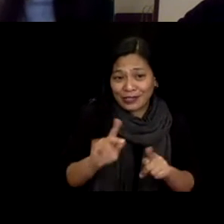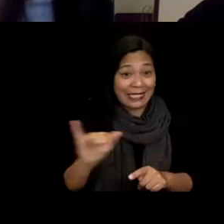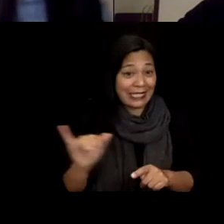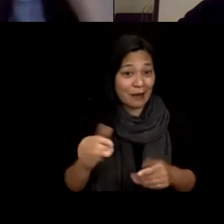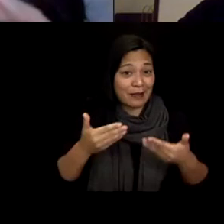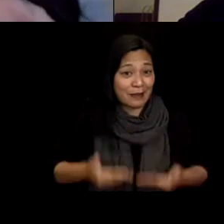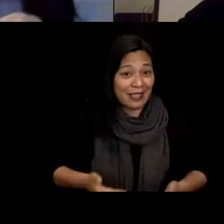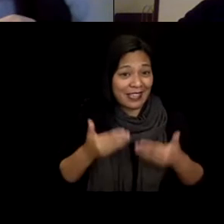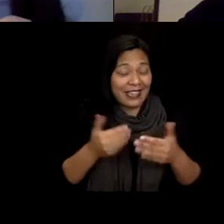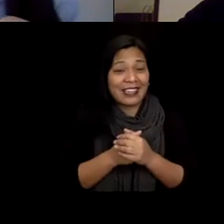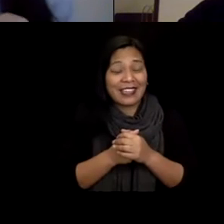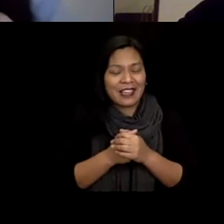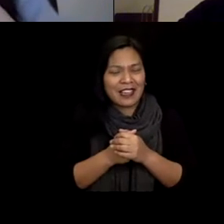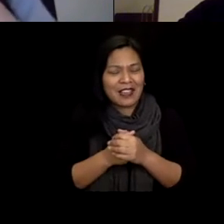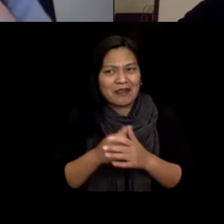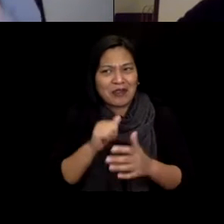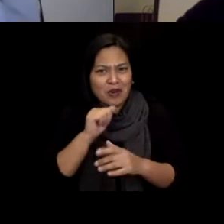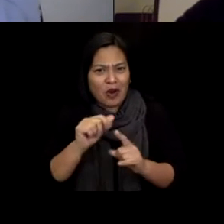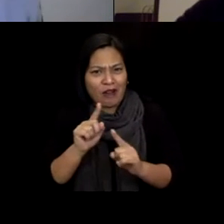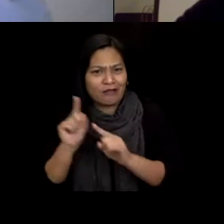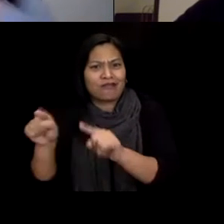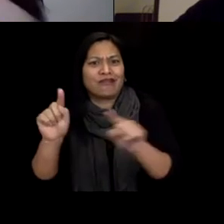not try to attend everything.